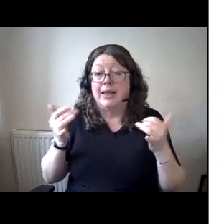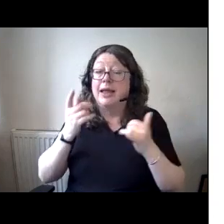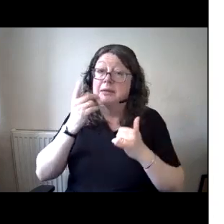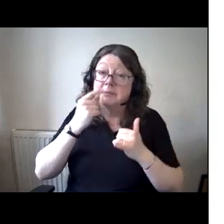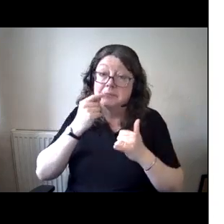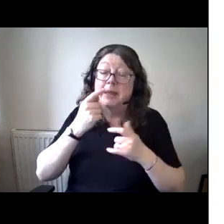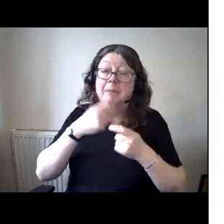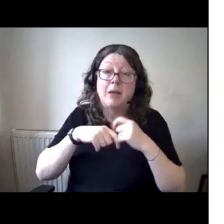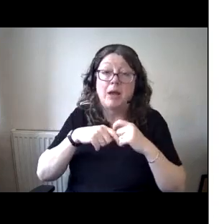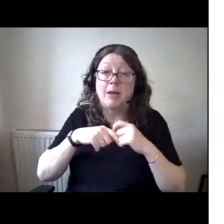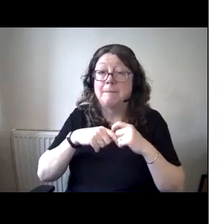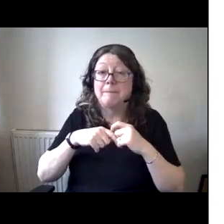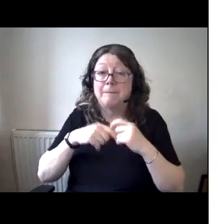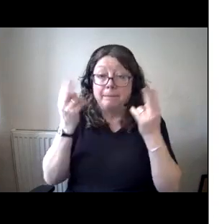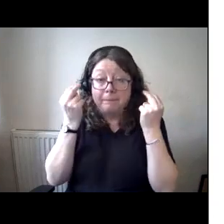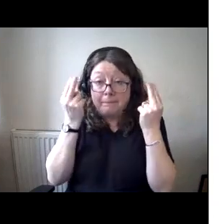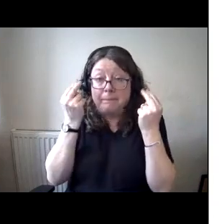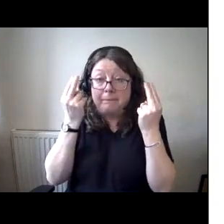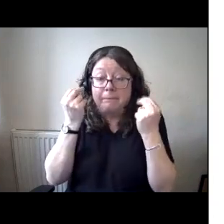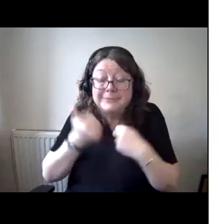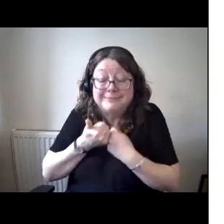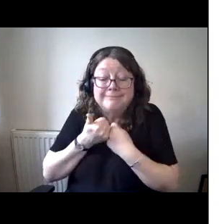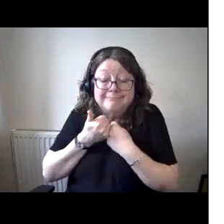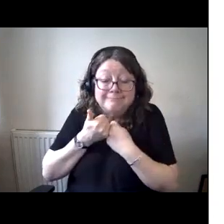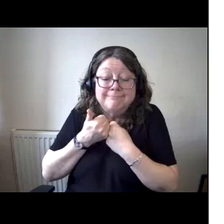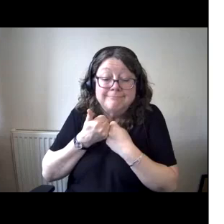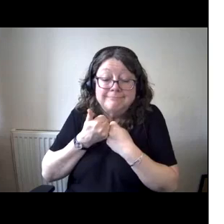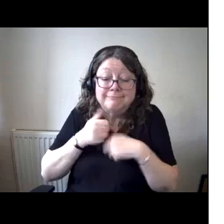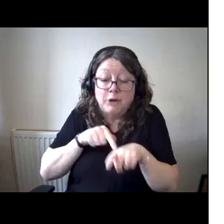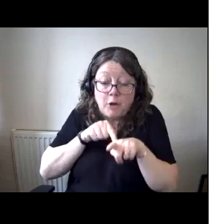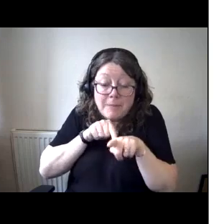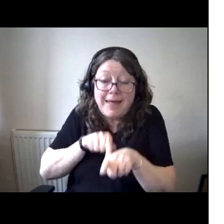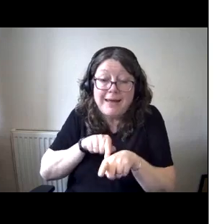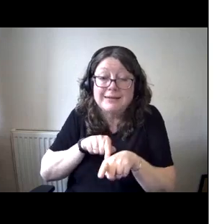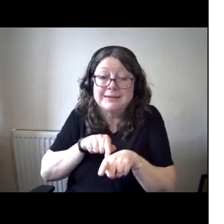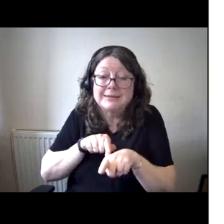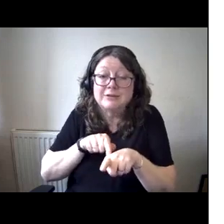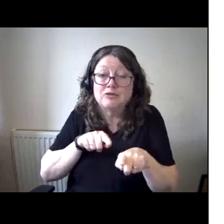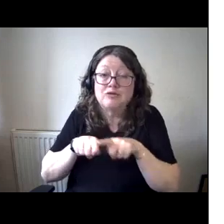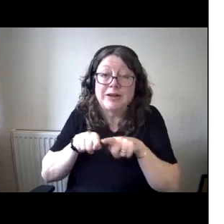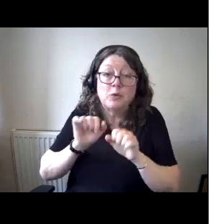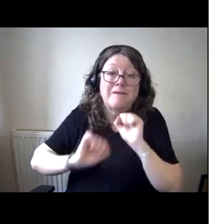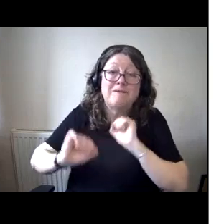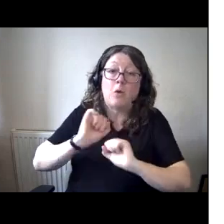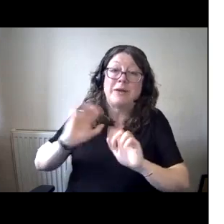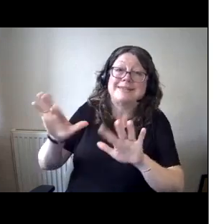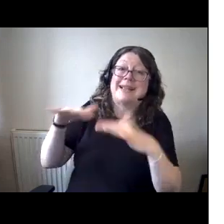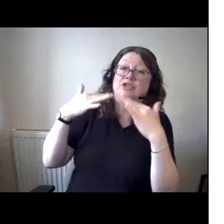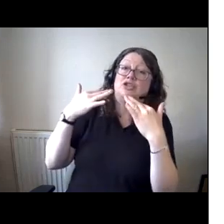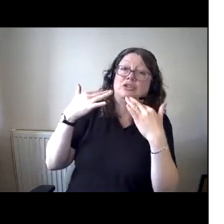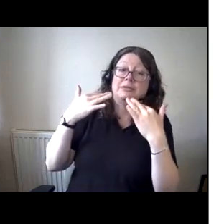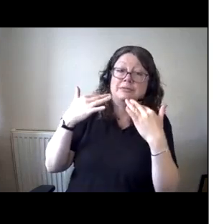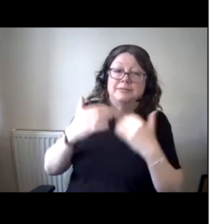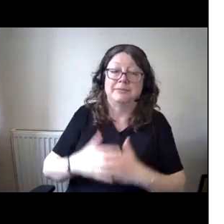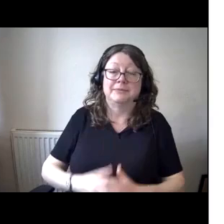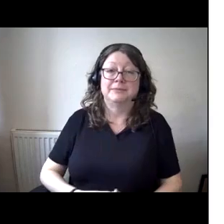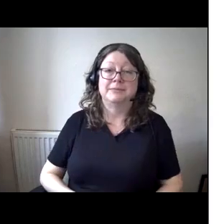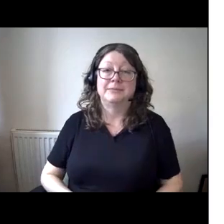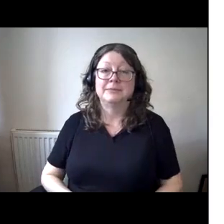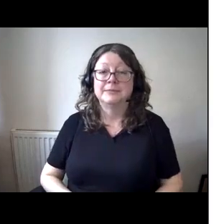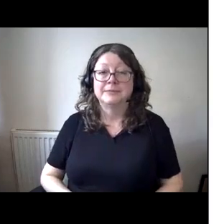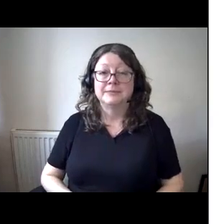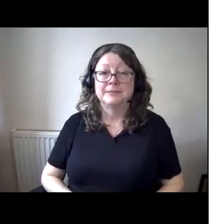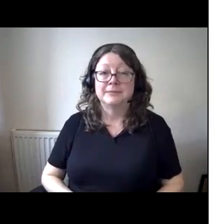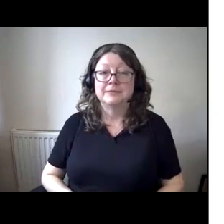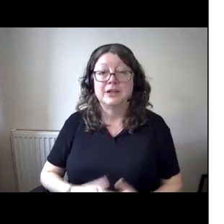they're trying to do is just go under the radar, be unnoticed. So we can see that freeze response as well for some of our young people, and